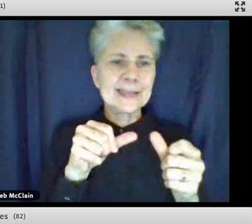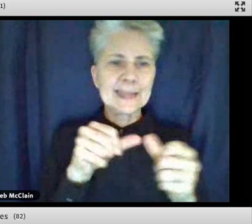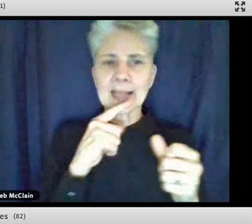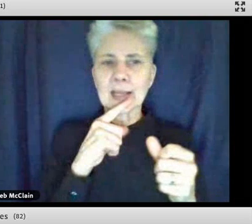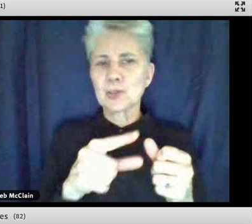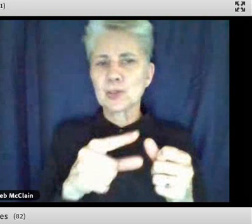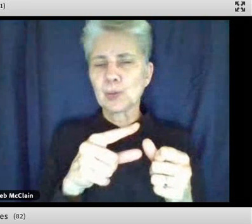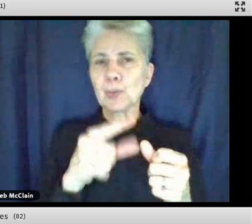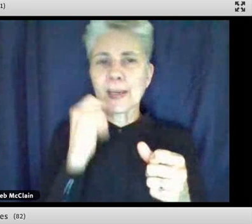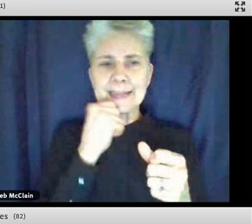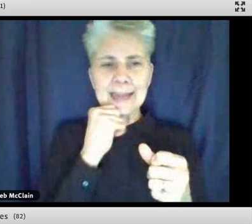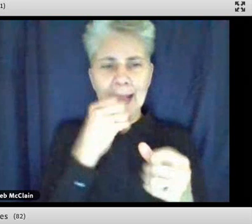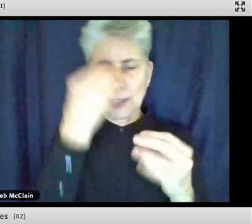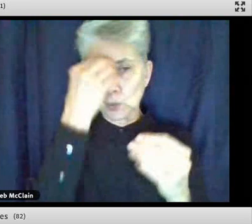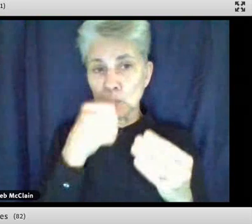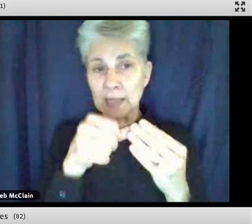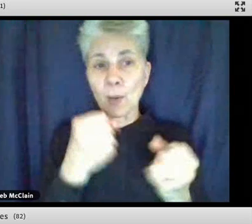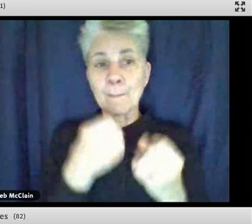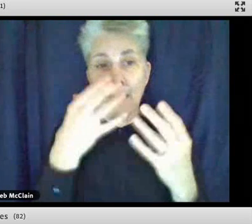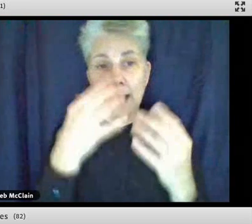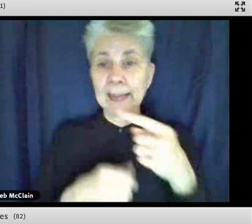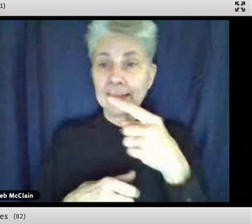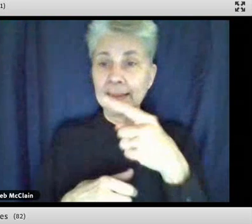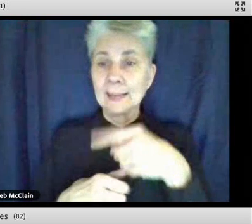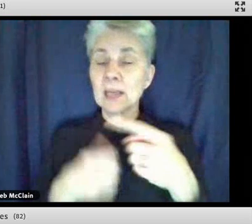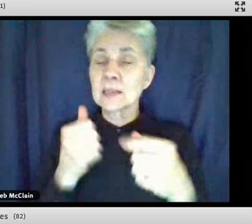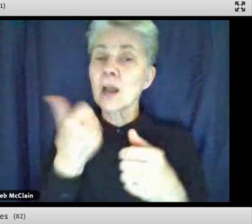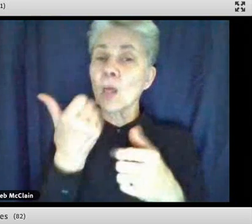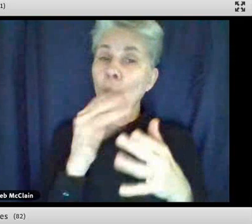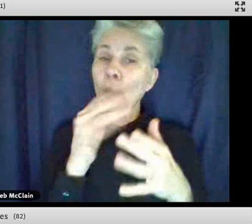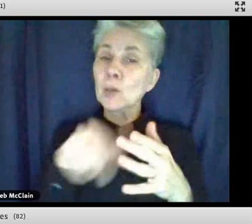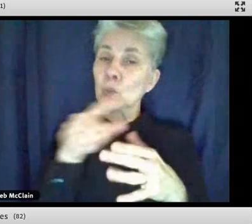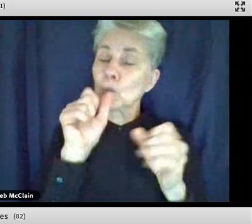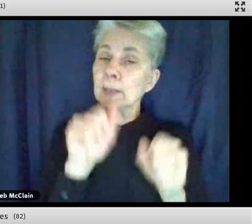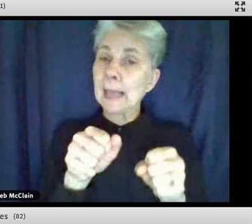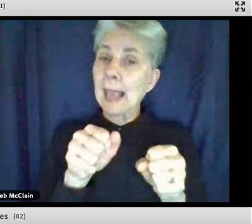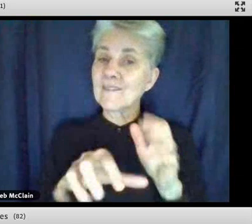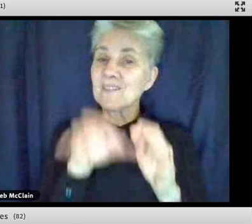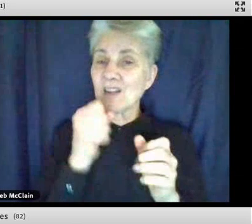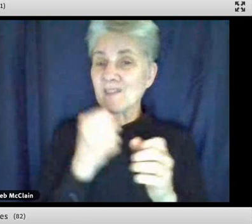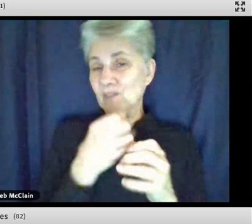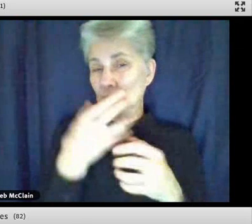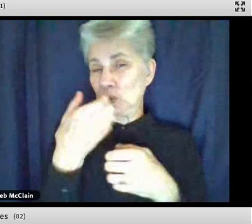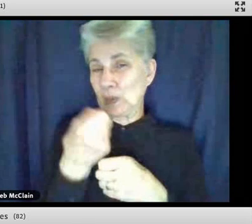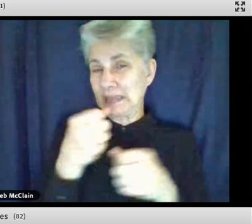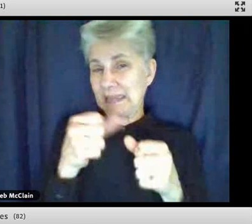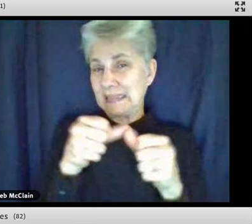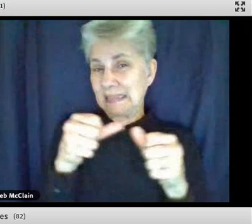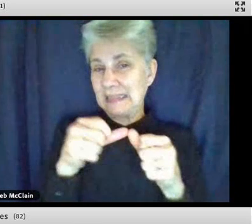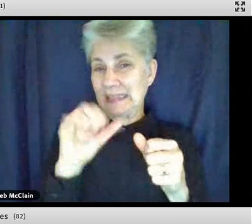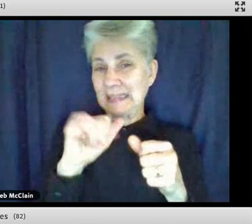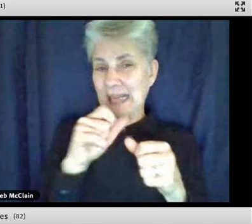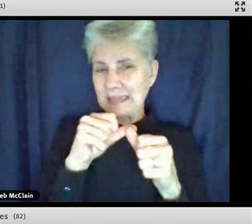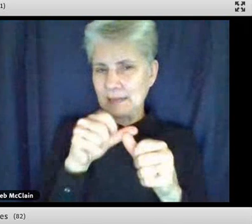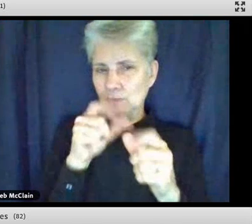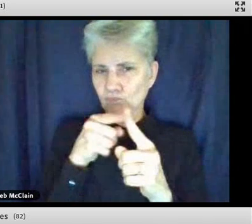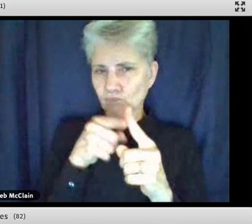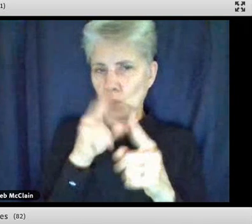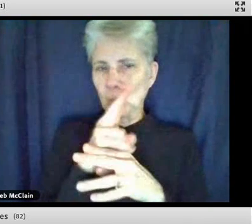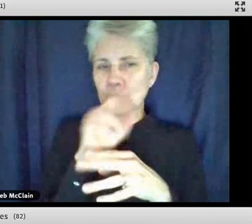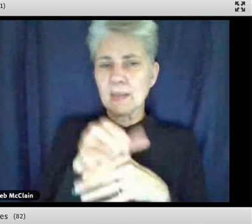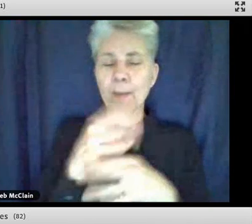daily newsletter, a lot of them. And so that's another way that you can find a few trusted sites and stick with them. Maybe just look